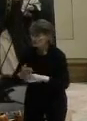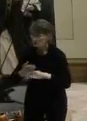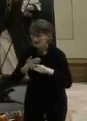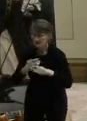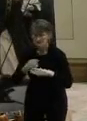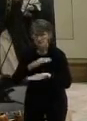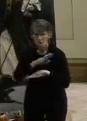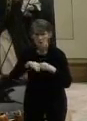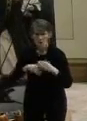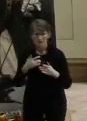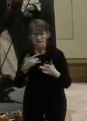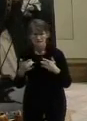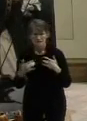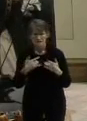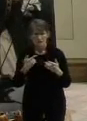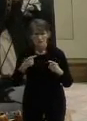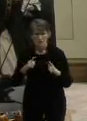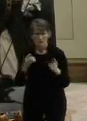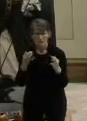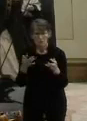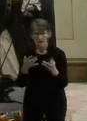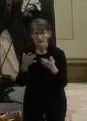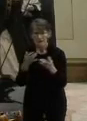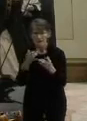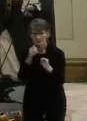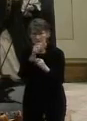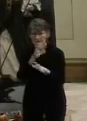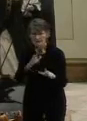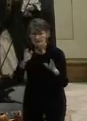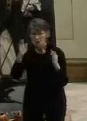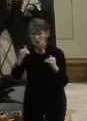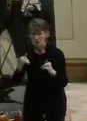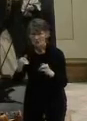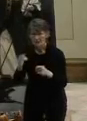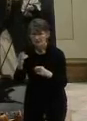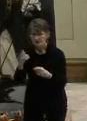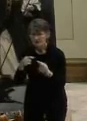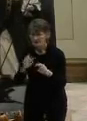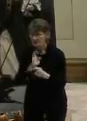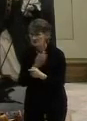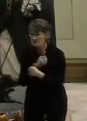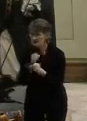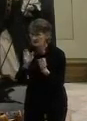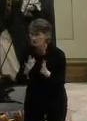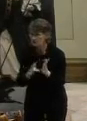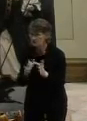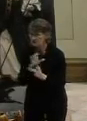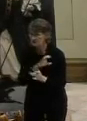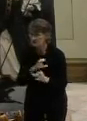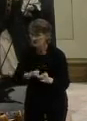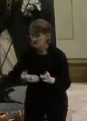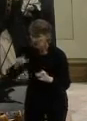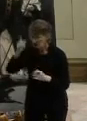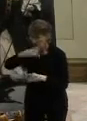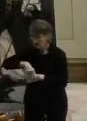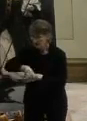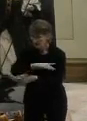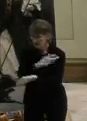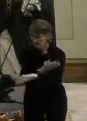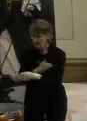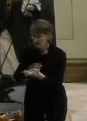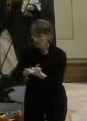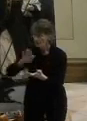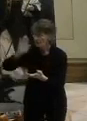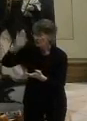all distress, as we await the blessed hope and the coming of our Savior, Jesus Christ. For the kingdom and